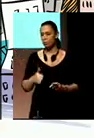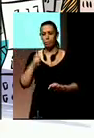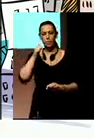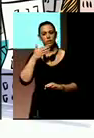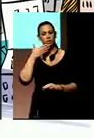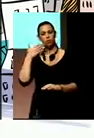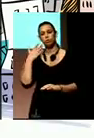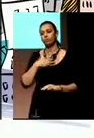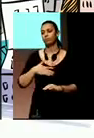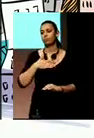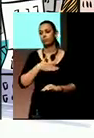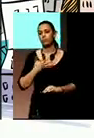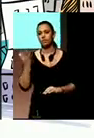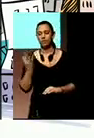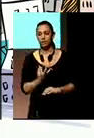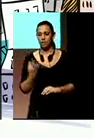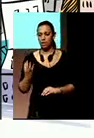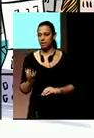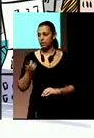mobility. But we are really satisfied